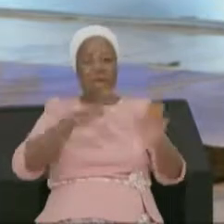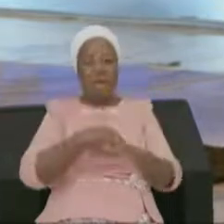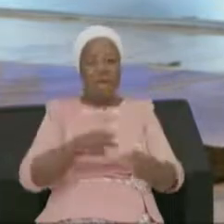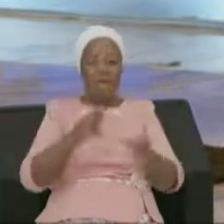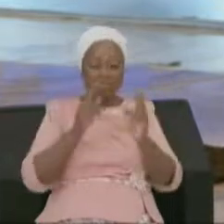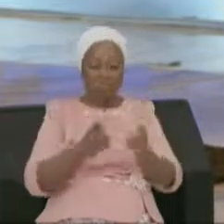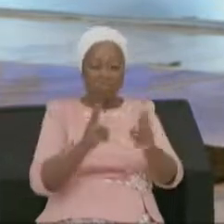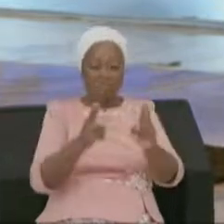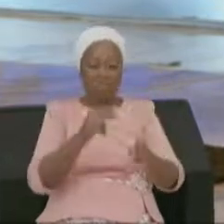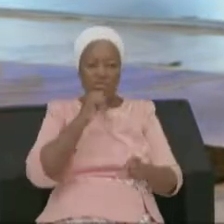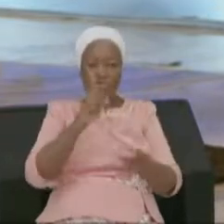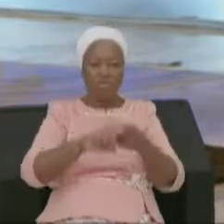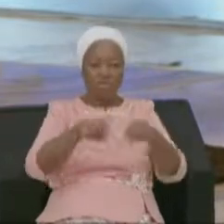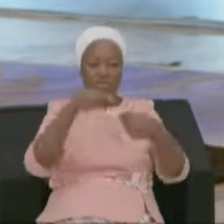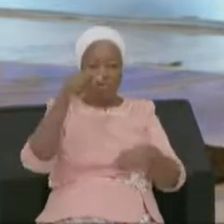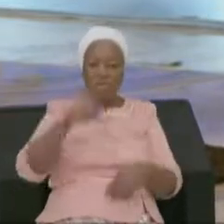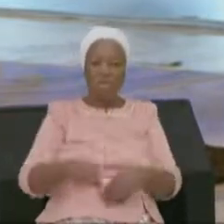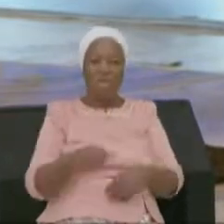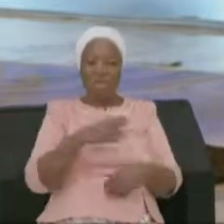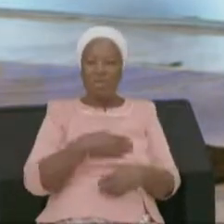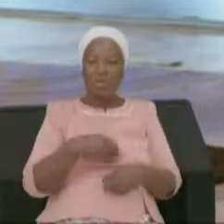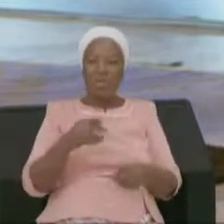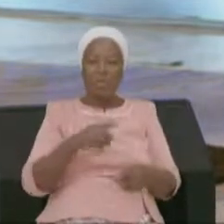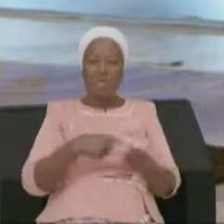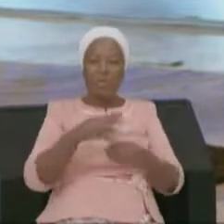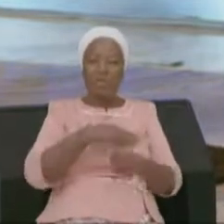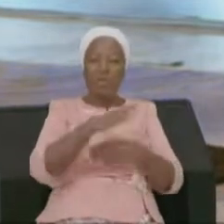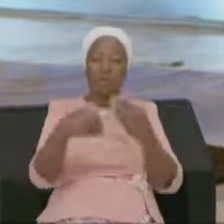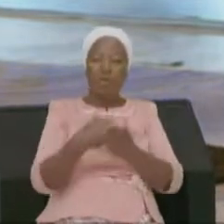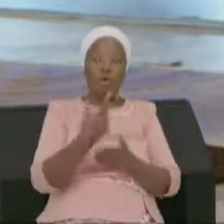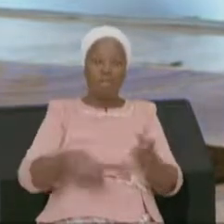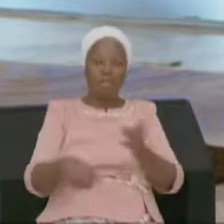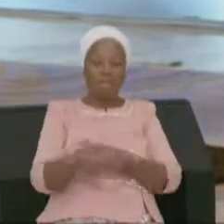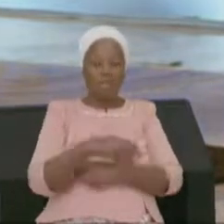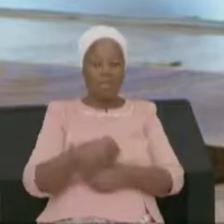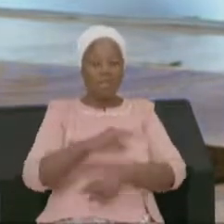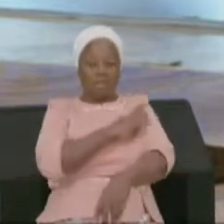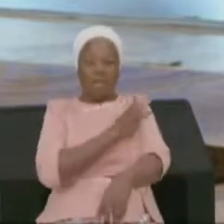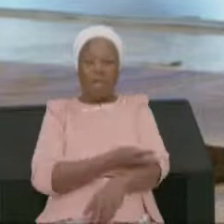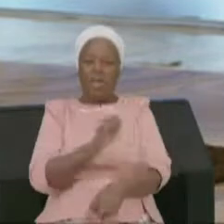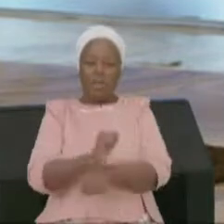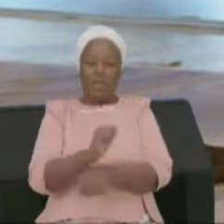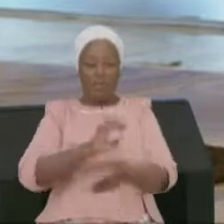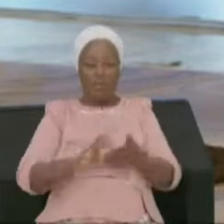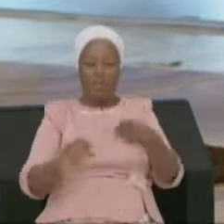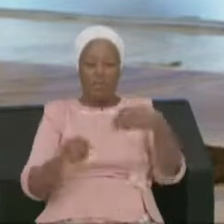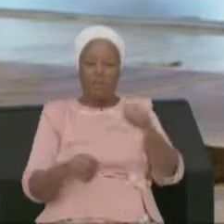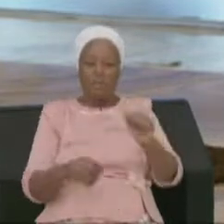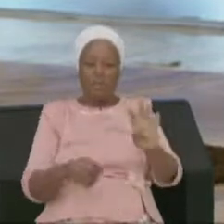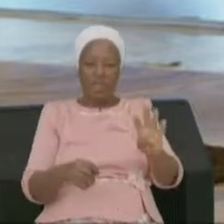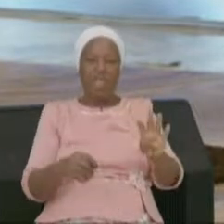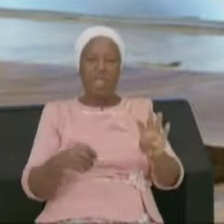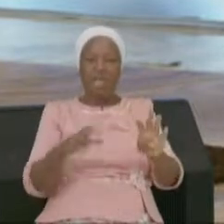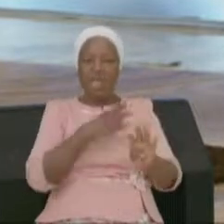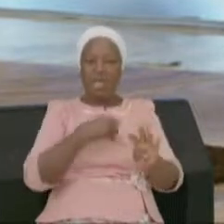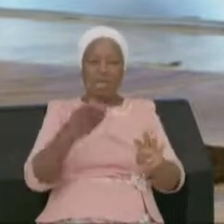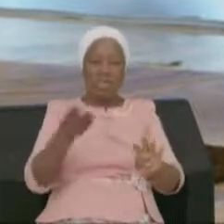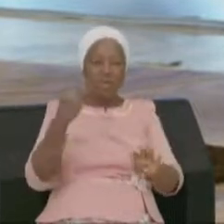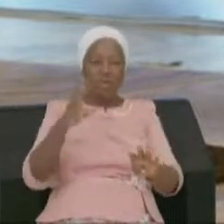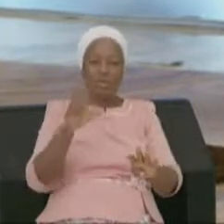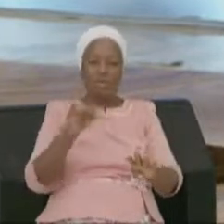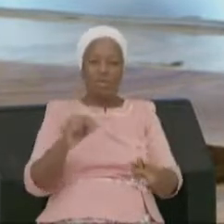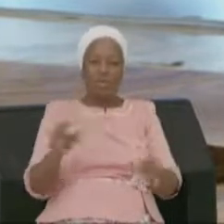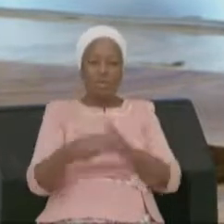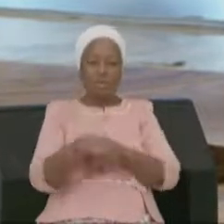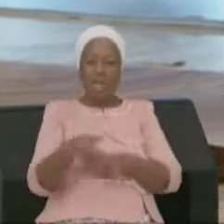down about a whole day. Mighty works. Look at verse 14. In verse 14 it says, and there was no day